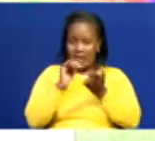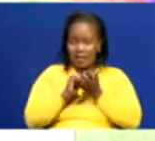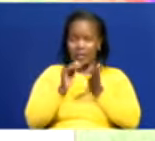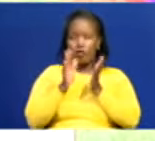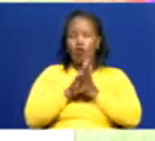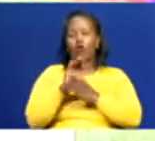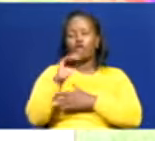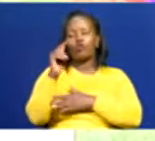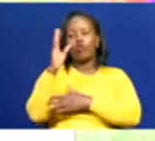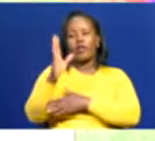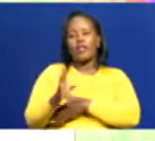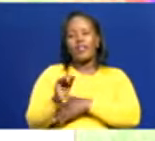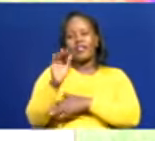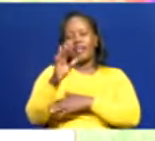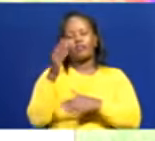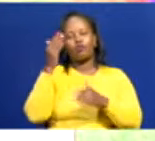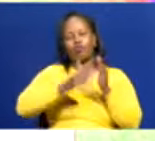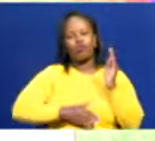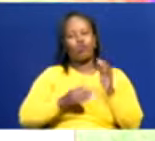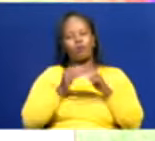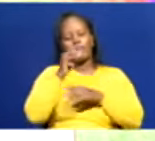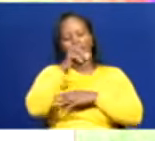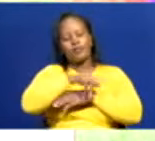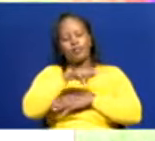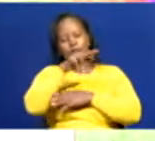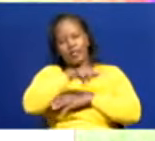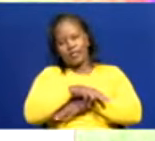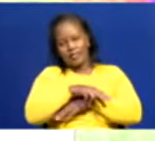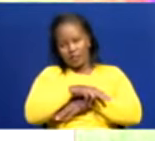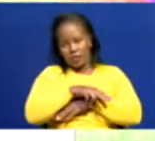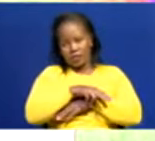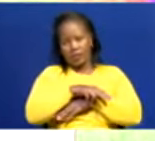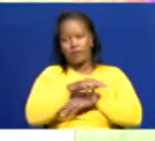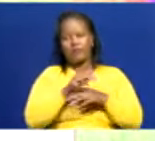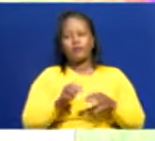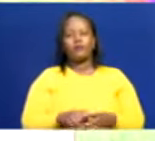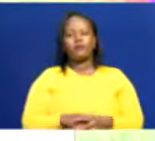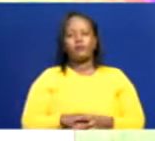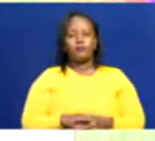group by ending stigmatization. Opicho Chemtai for Sunday Express.